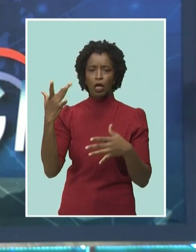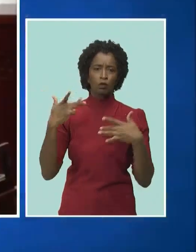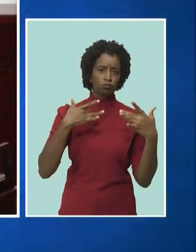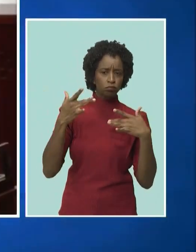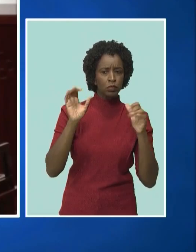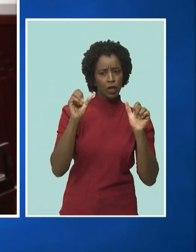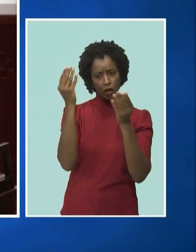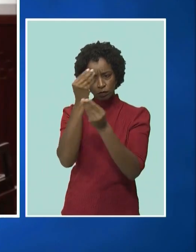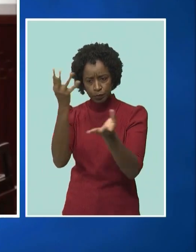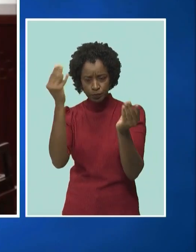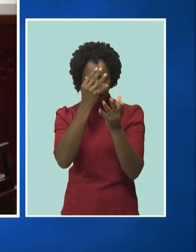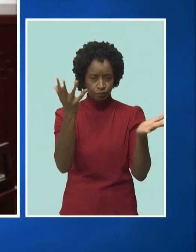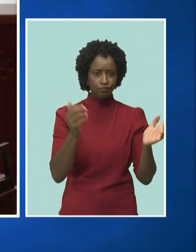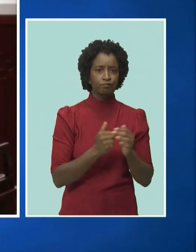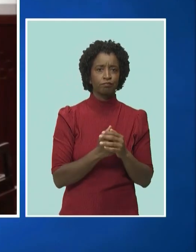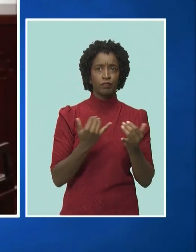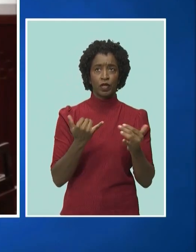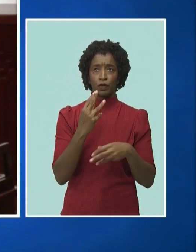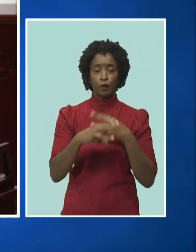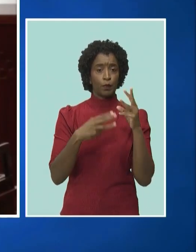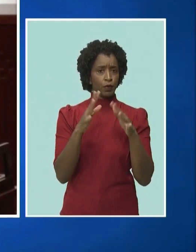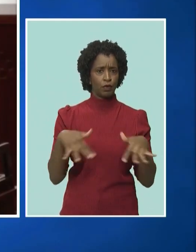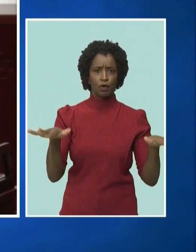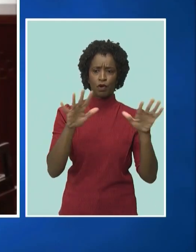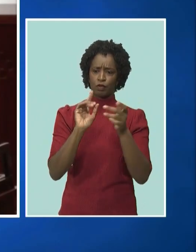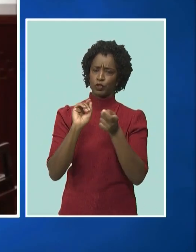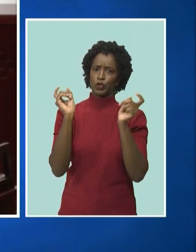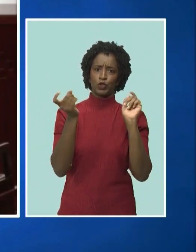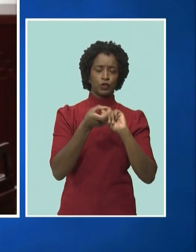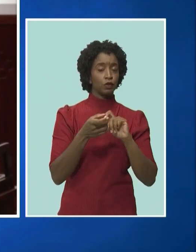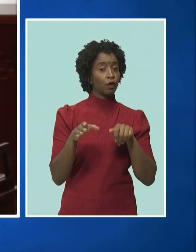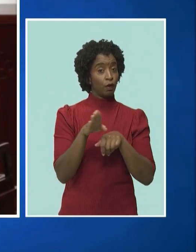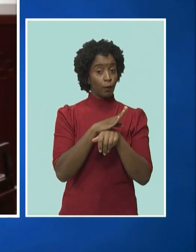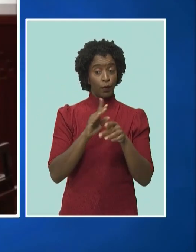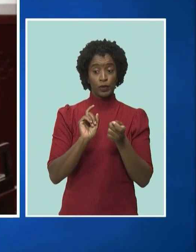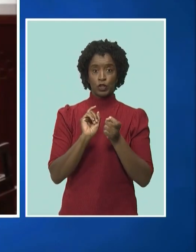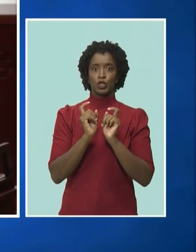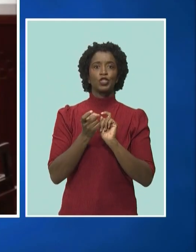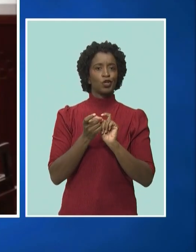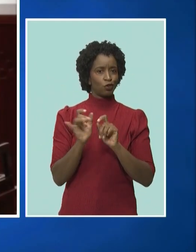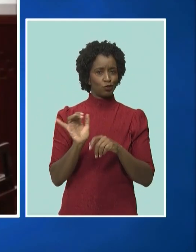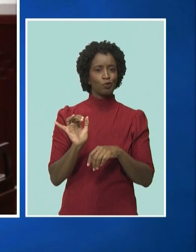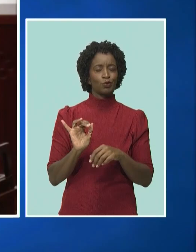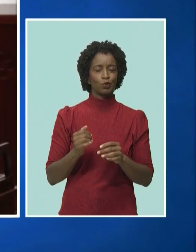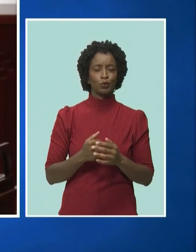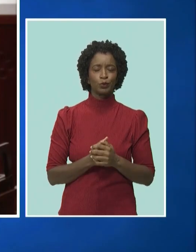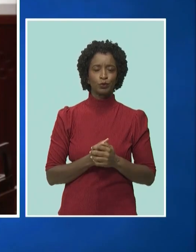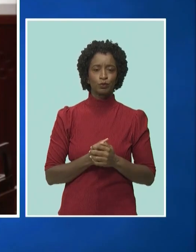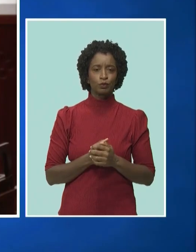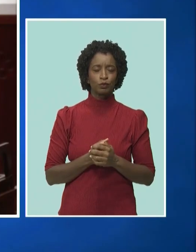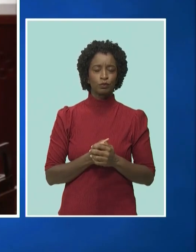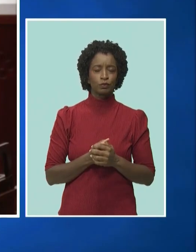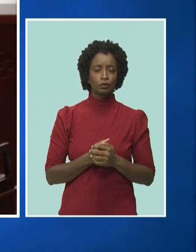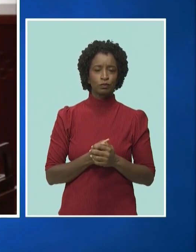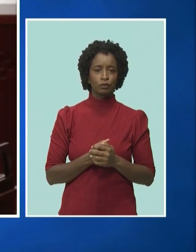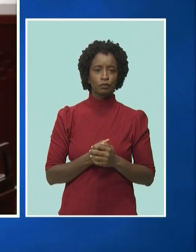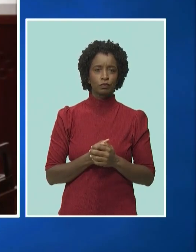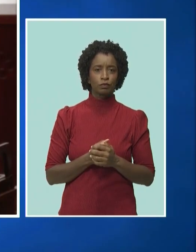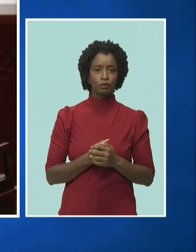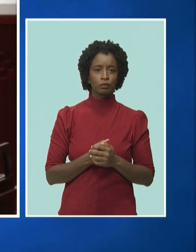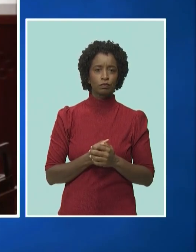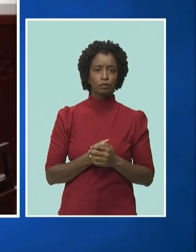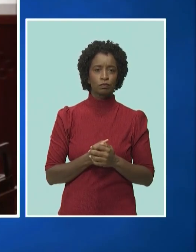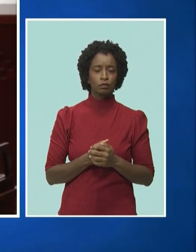The world is changing, and Barbados is changing with it. We are one of